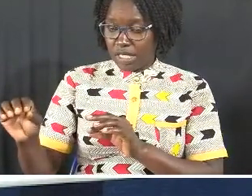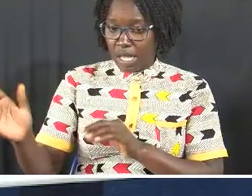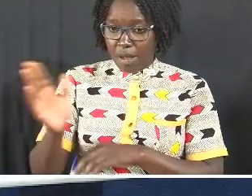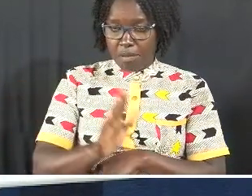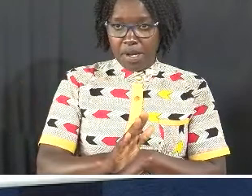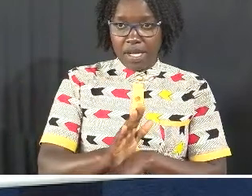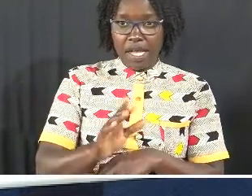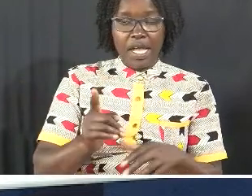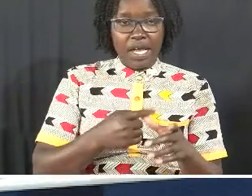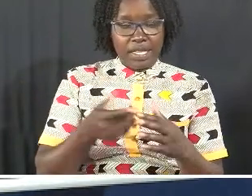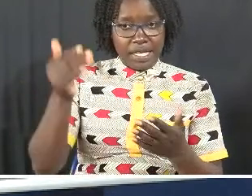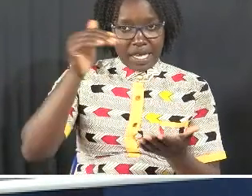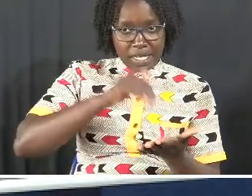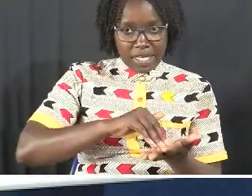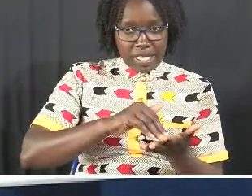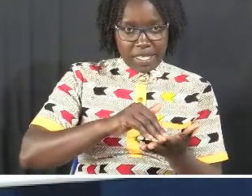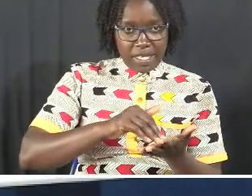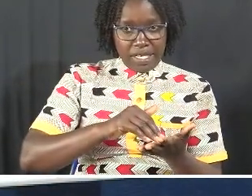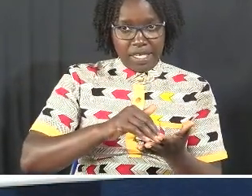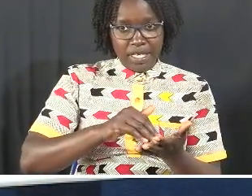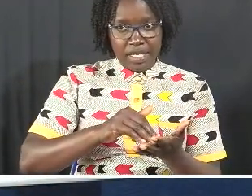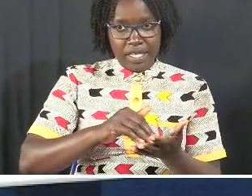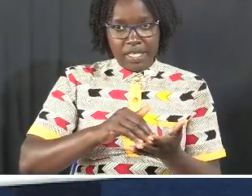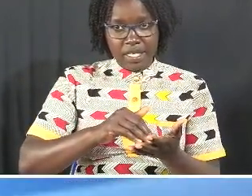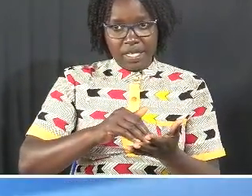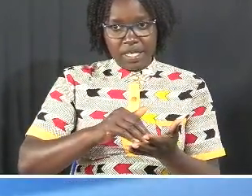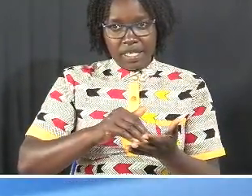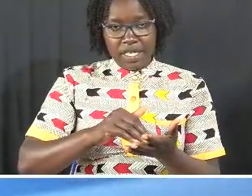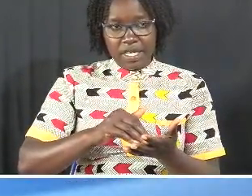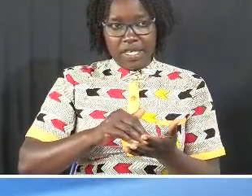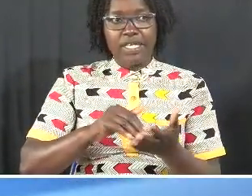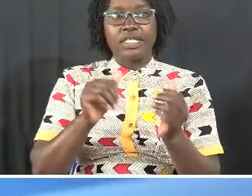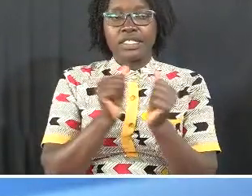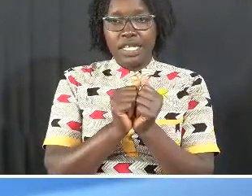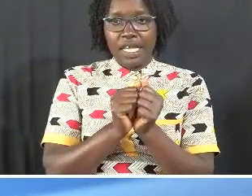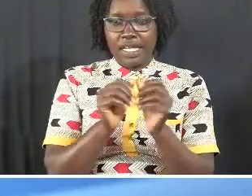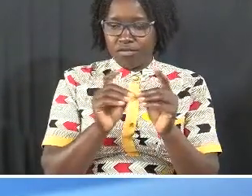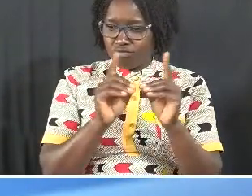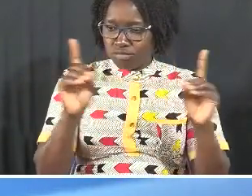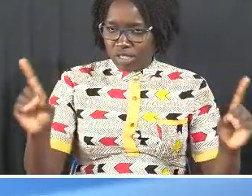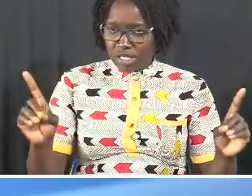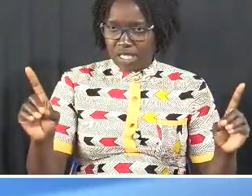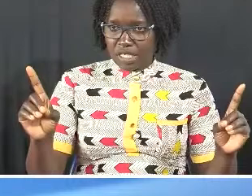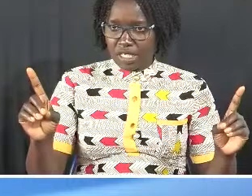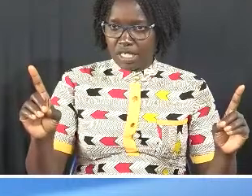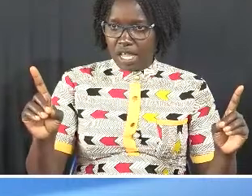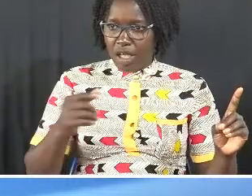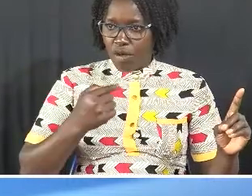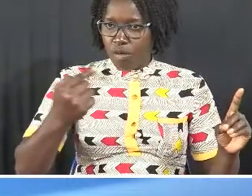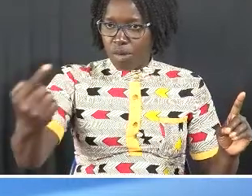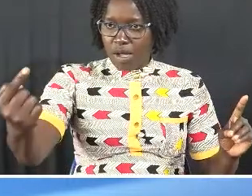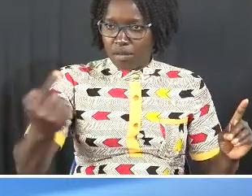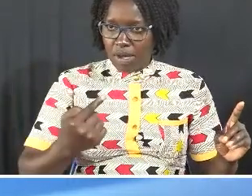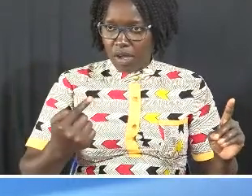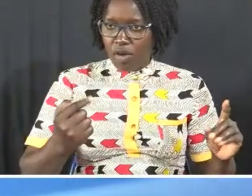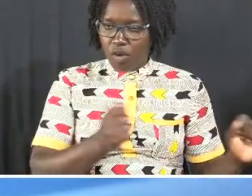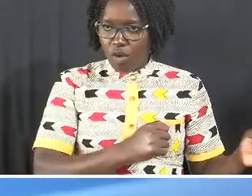back. That is 30 already. And that's 10 to Homa Bay and 10 back. That's how